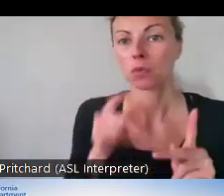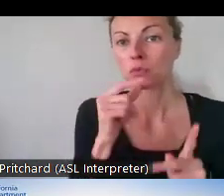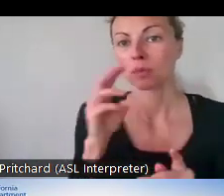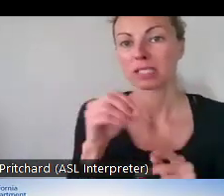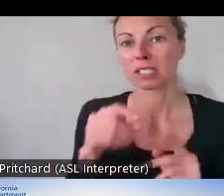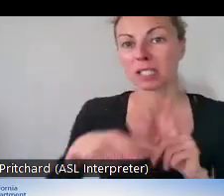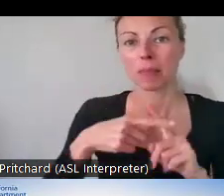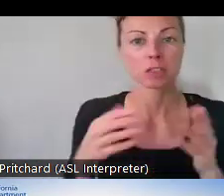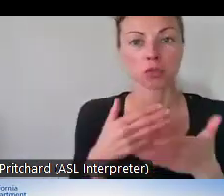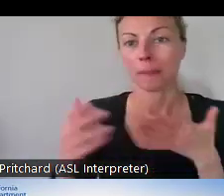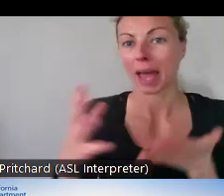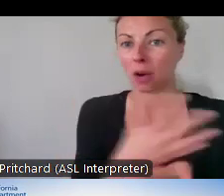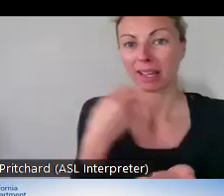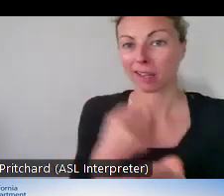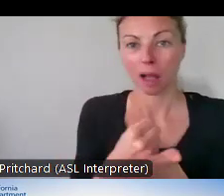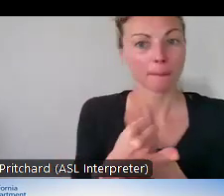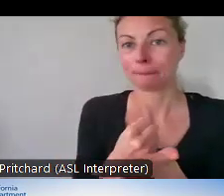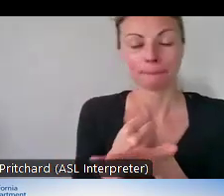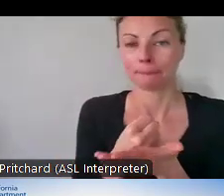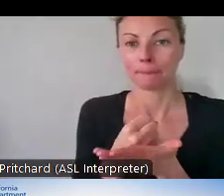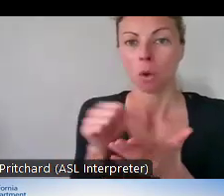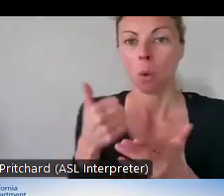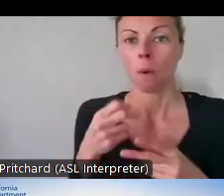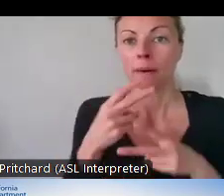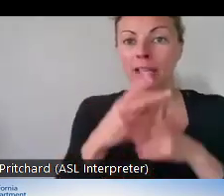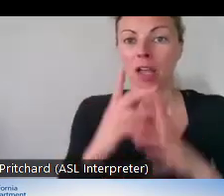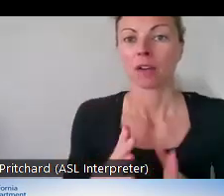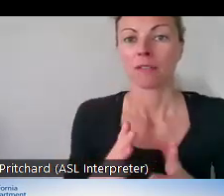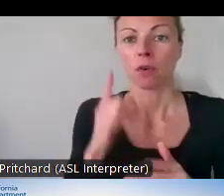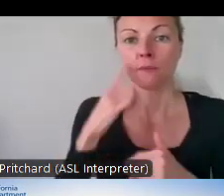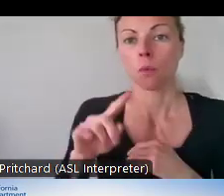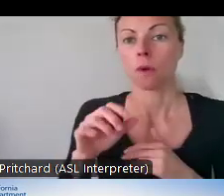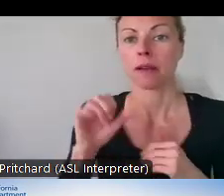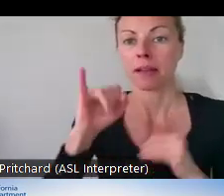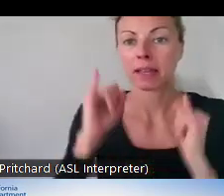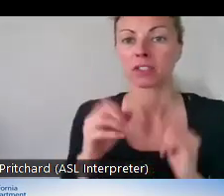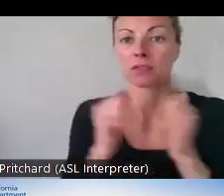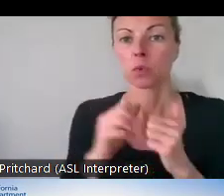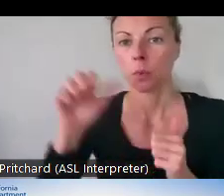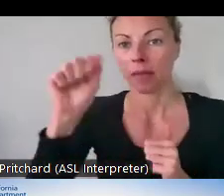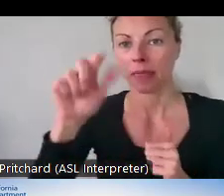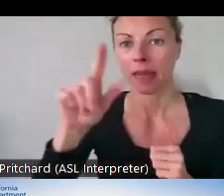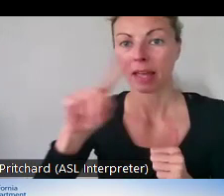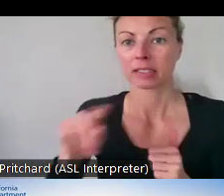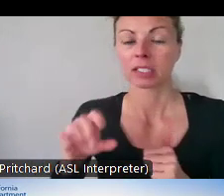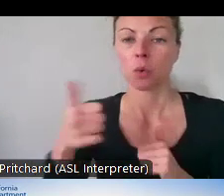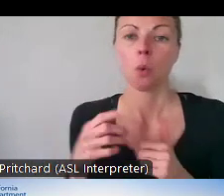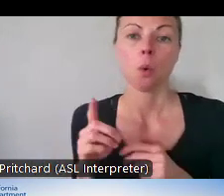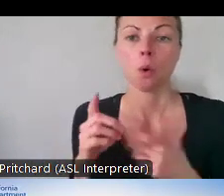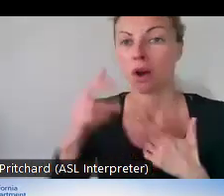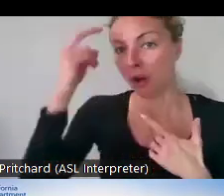of income level, or caregiving for an individual with Alzheimer's or related neurological or organic brain